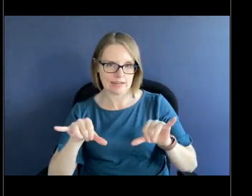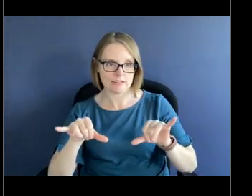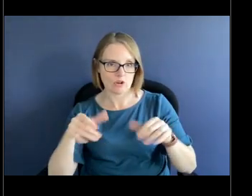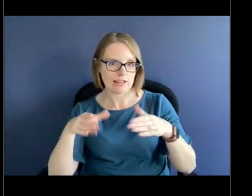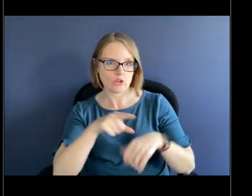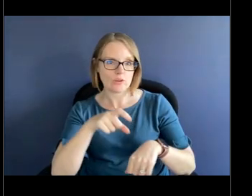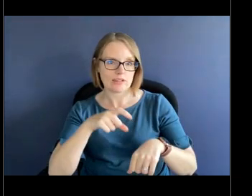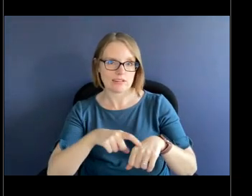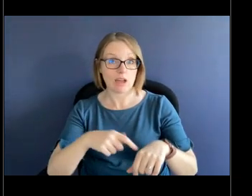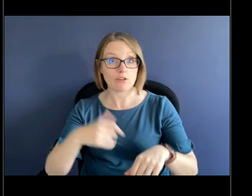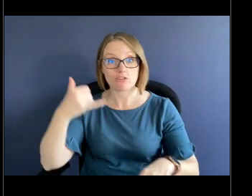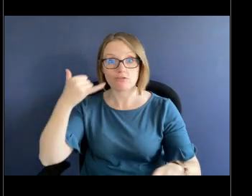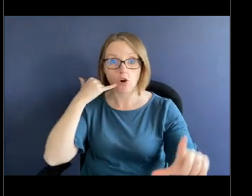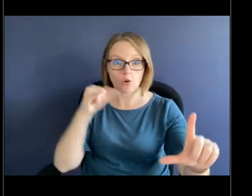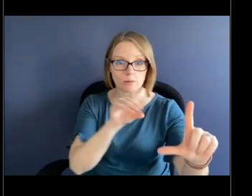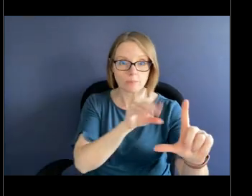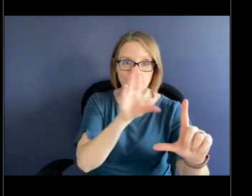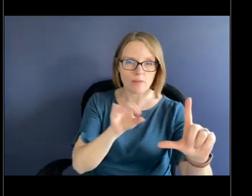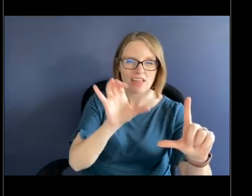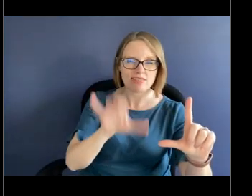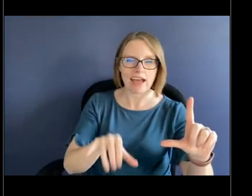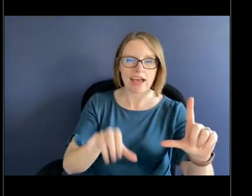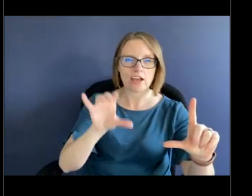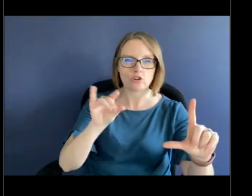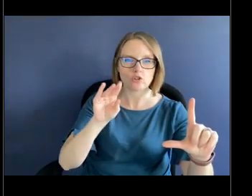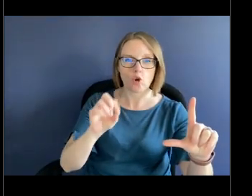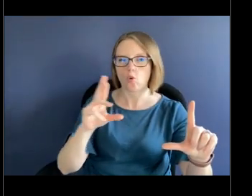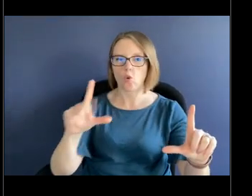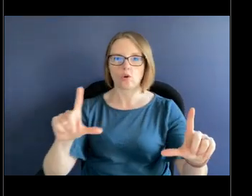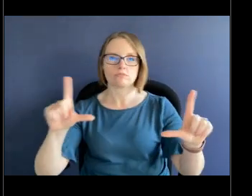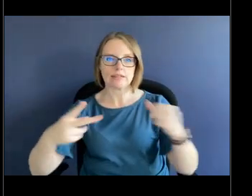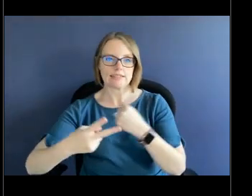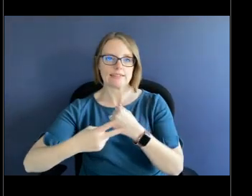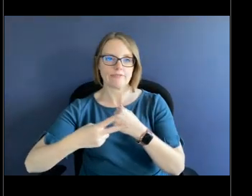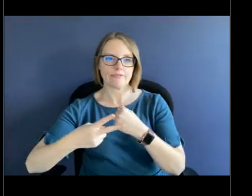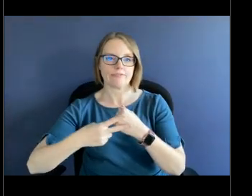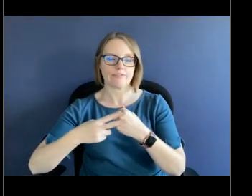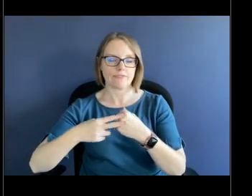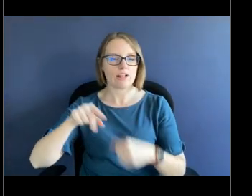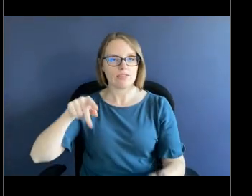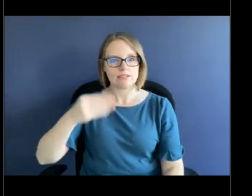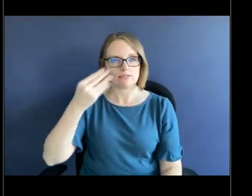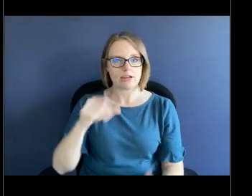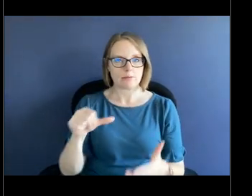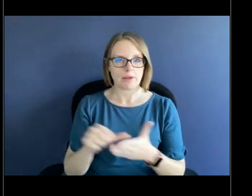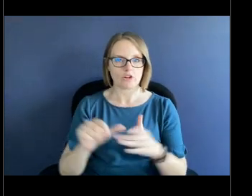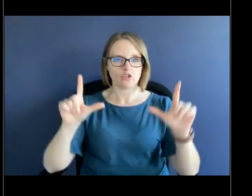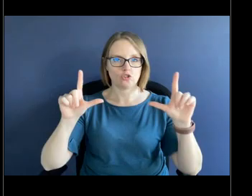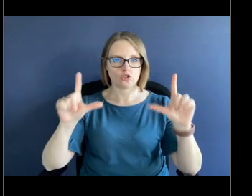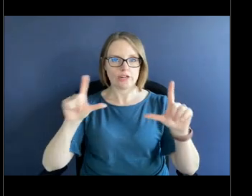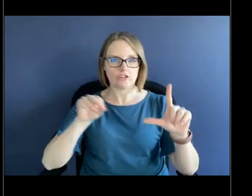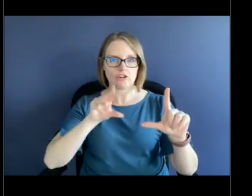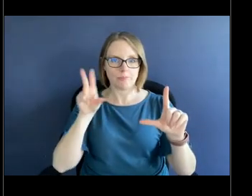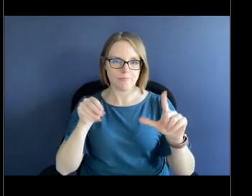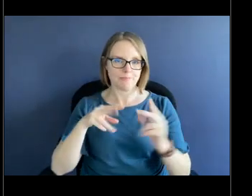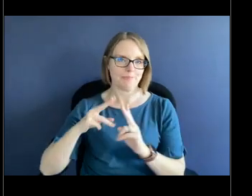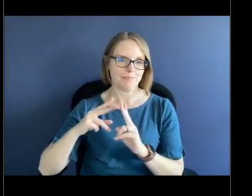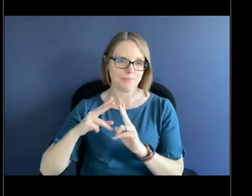time to scan the QR code or screenshot the contact information on your